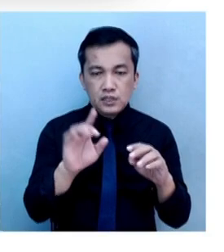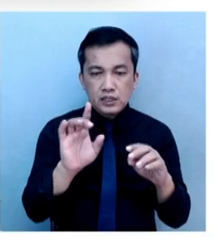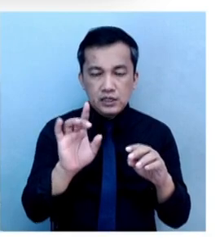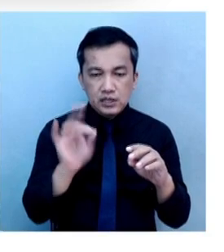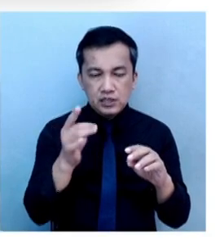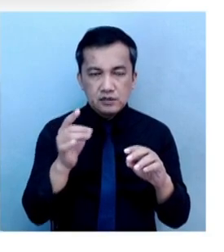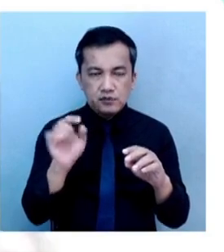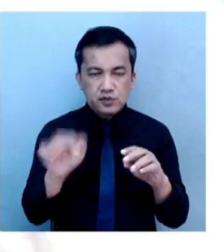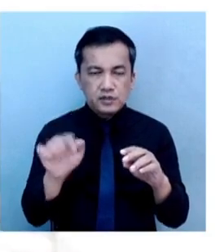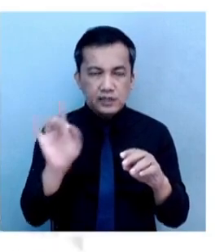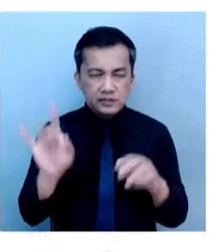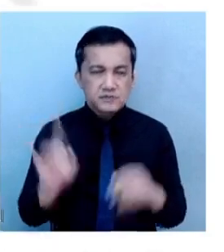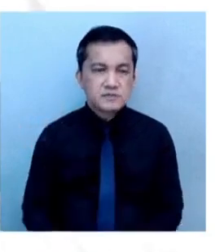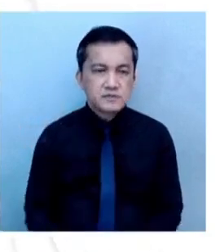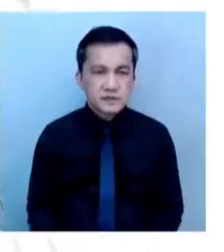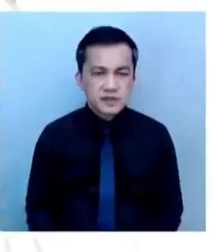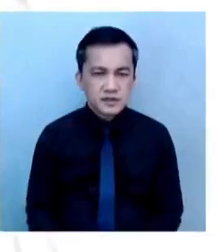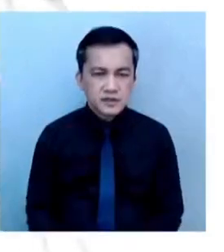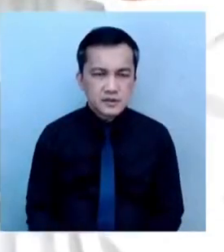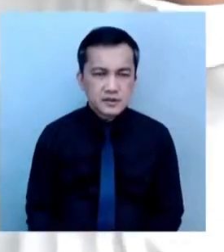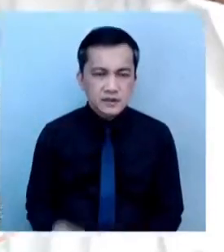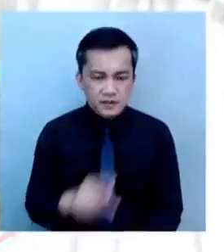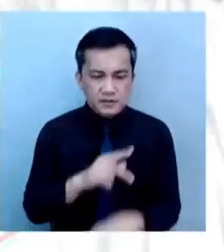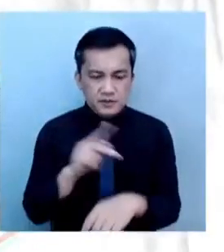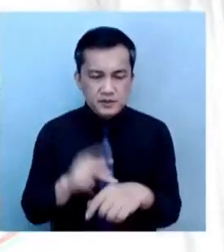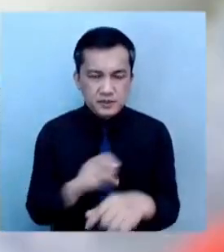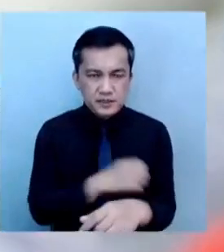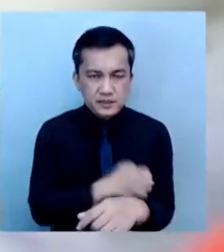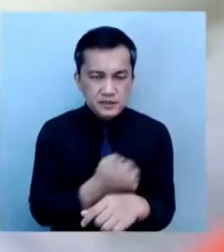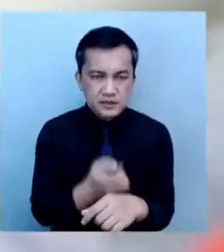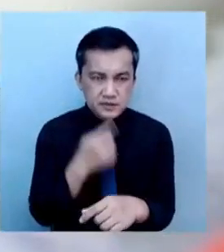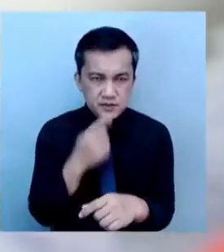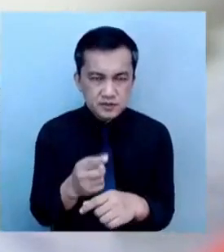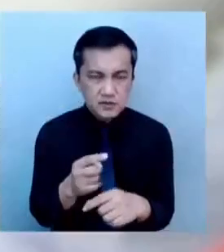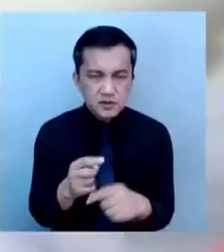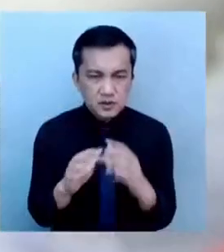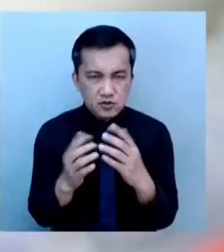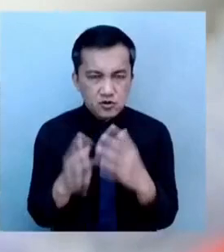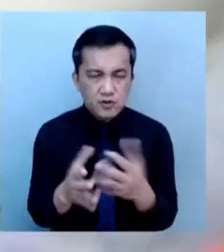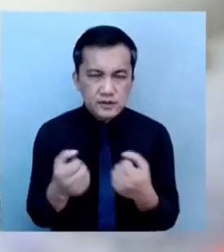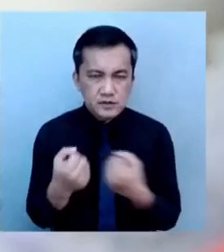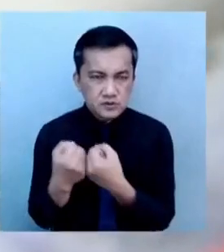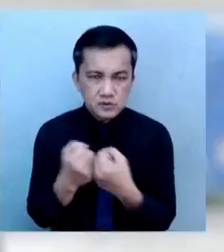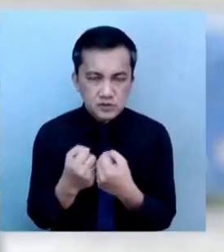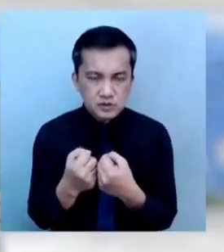centavos. The Philippine Energy Department cites ongoing global tensions for the hike.